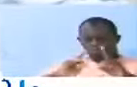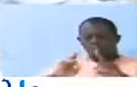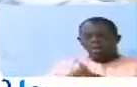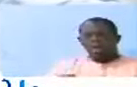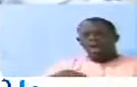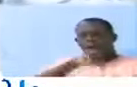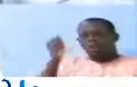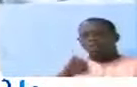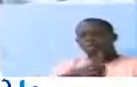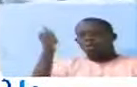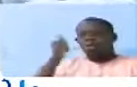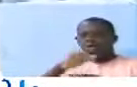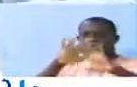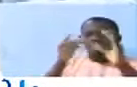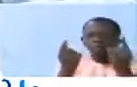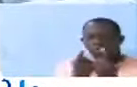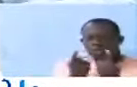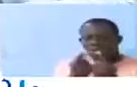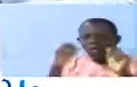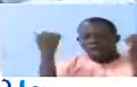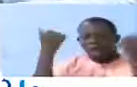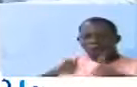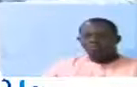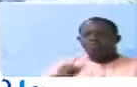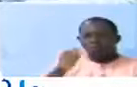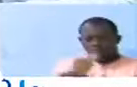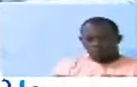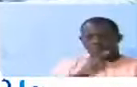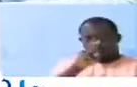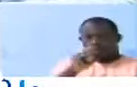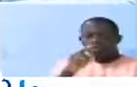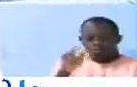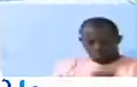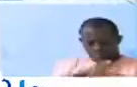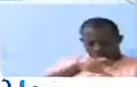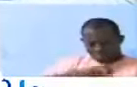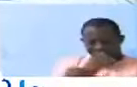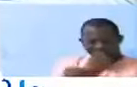that happened while you were in detention during these different